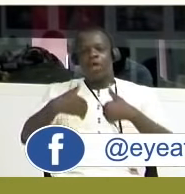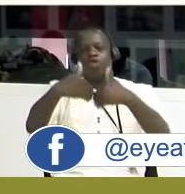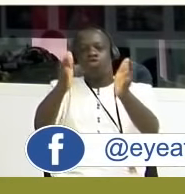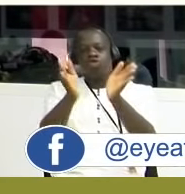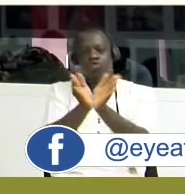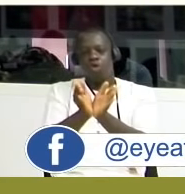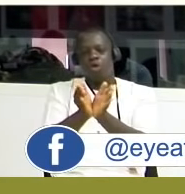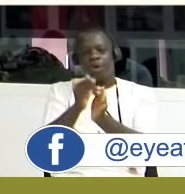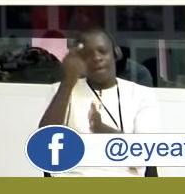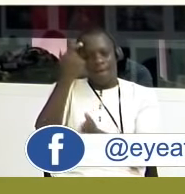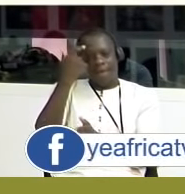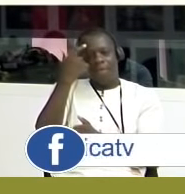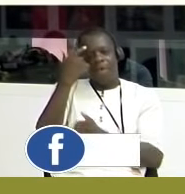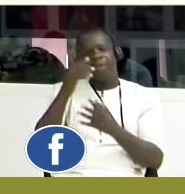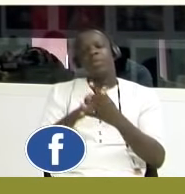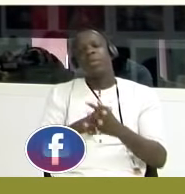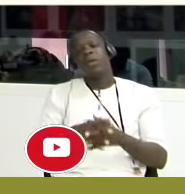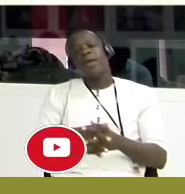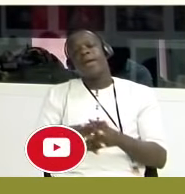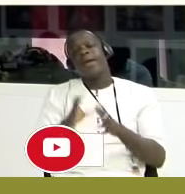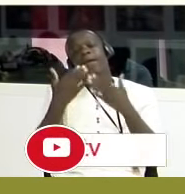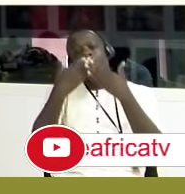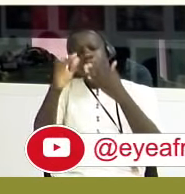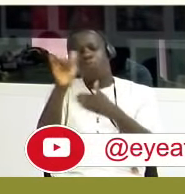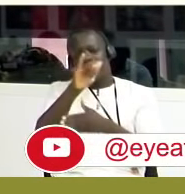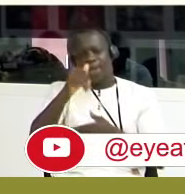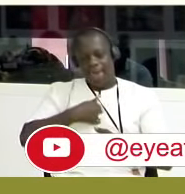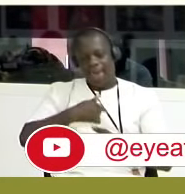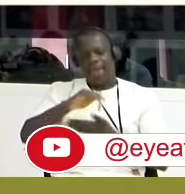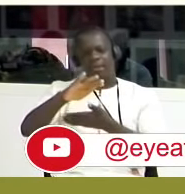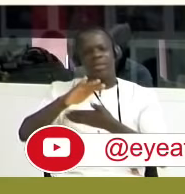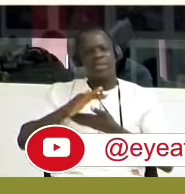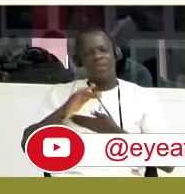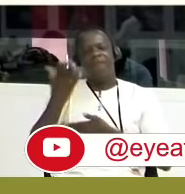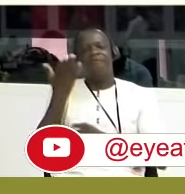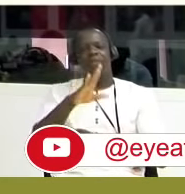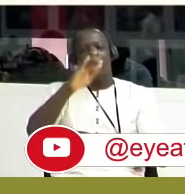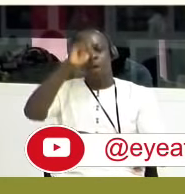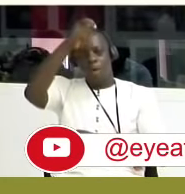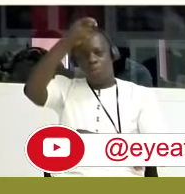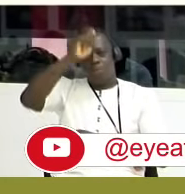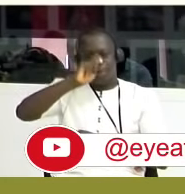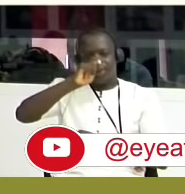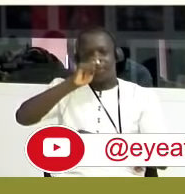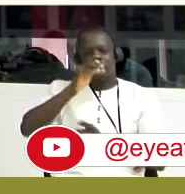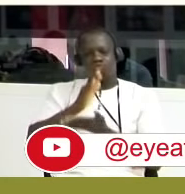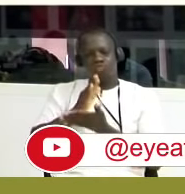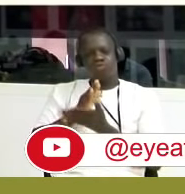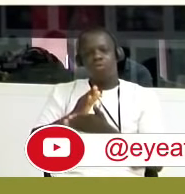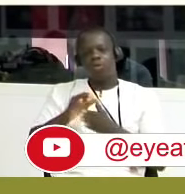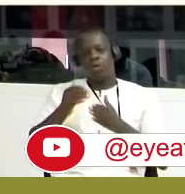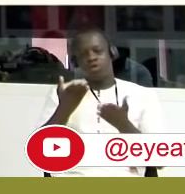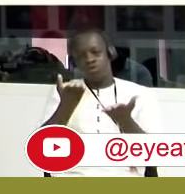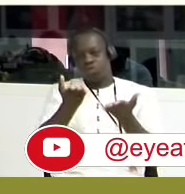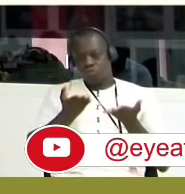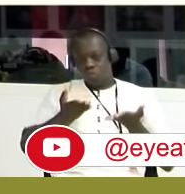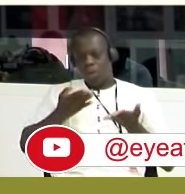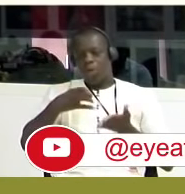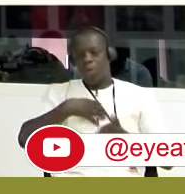The information I got from the police was that the students were planning to have